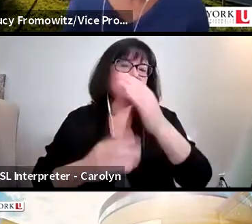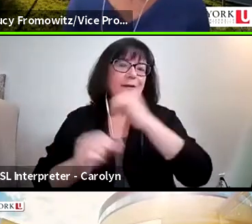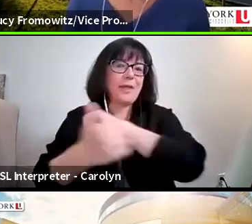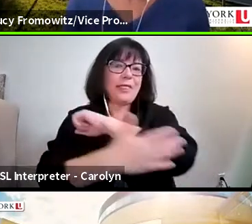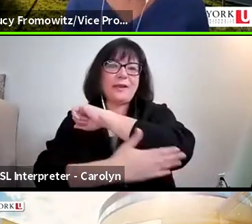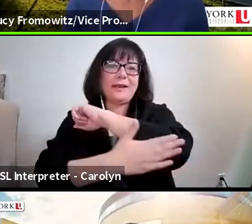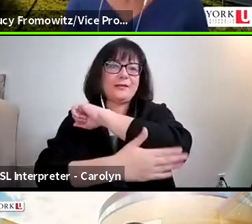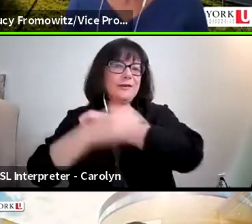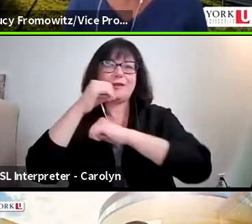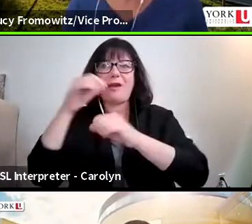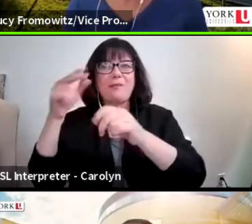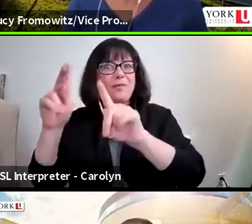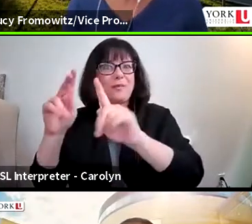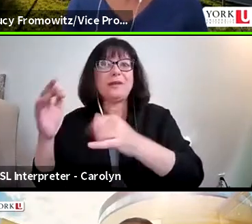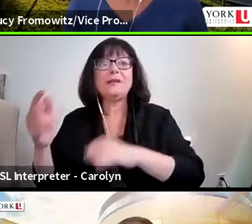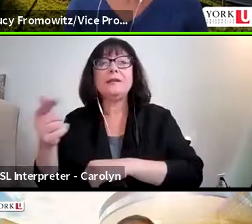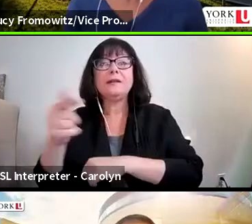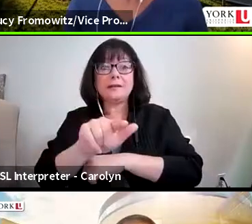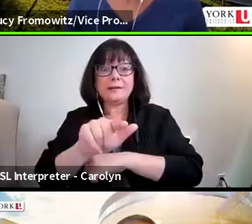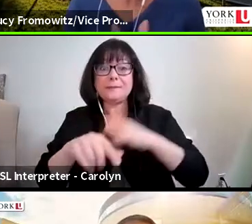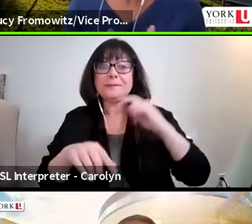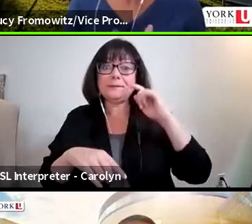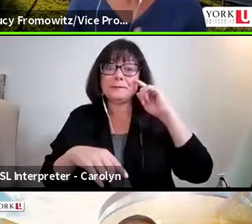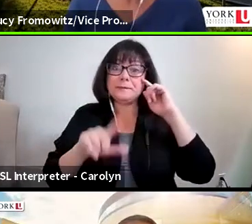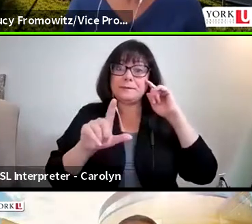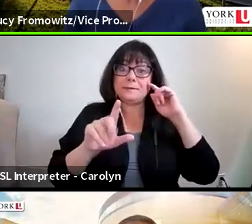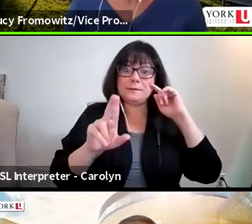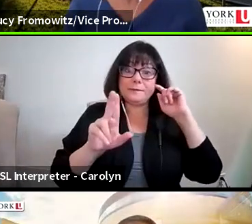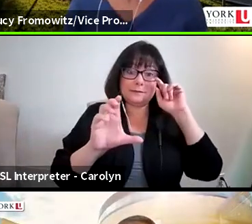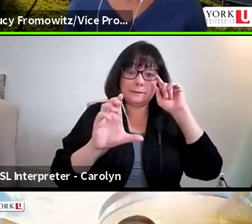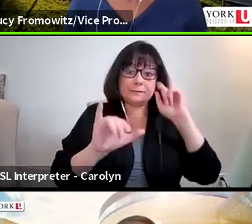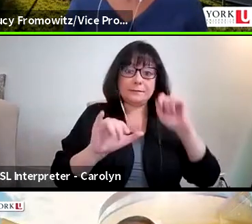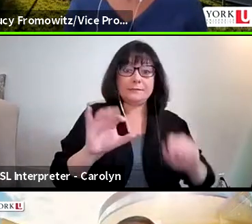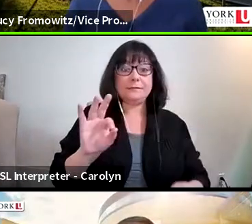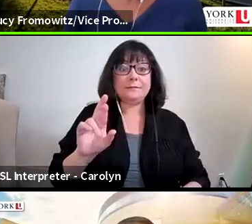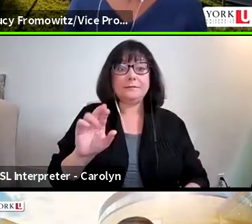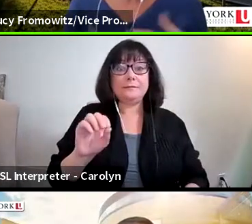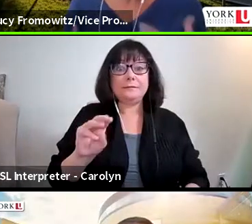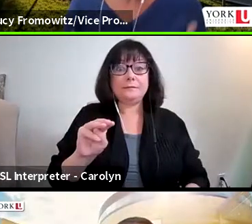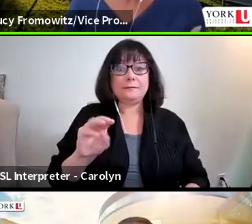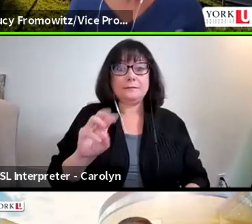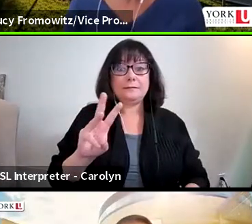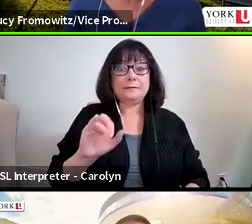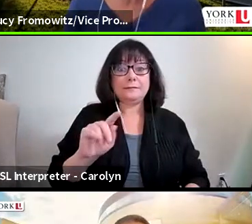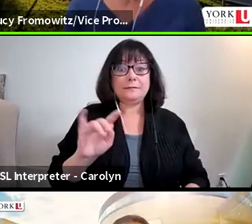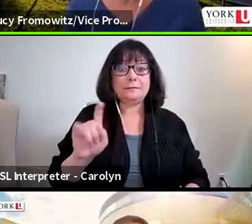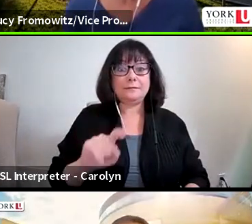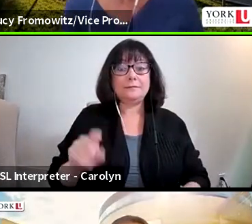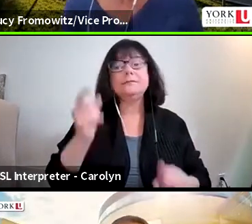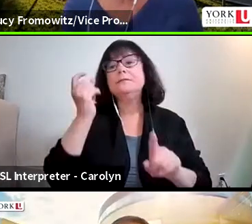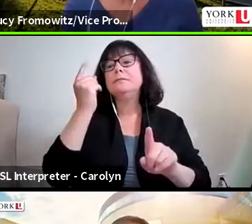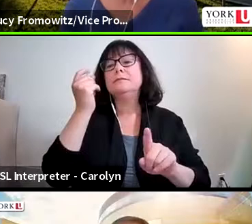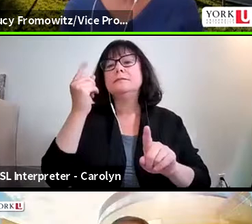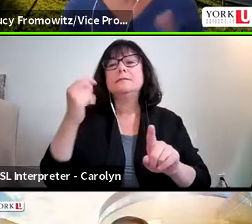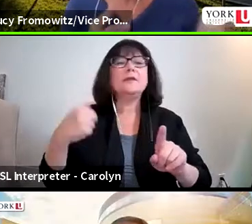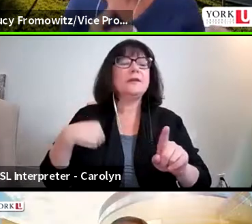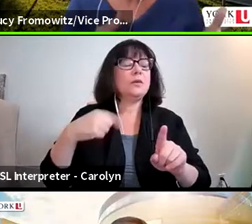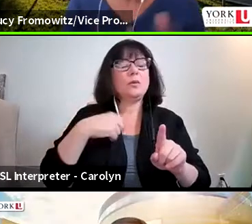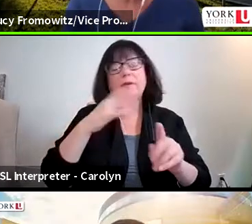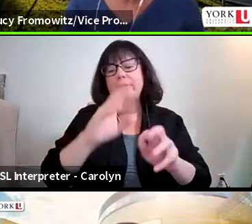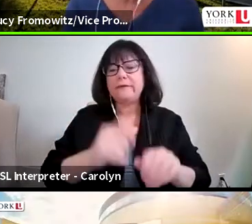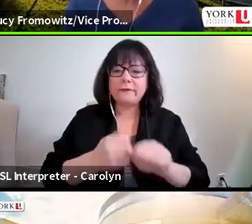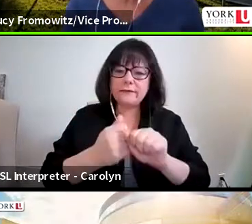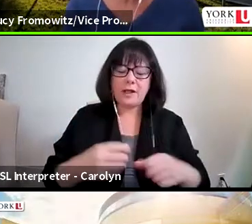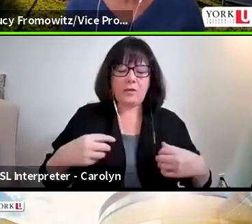Thank you, Lisa. Our number one guiding principle is health and safety. So clearly that is what's going to drive our